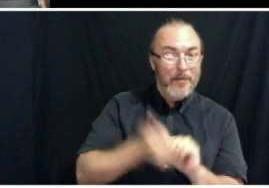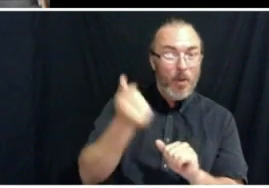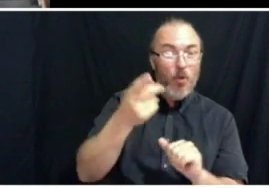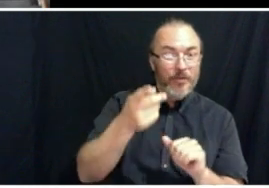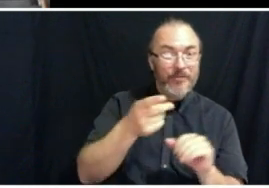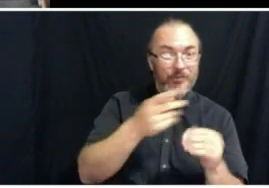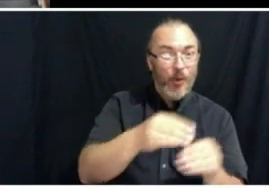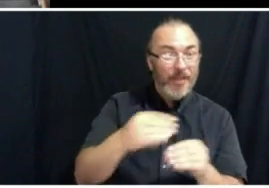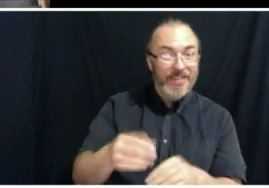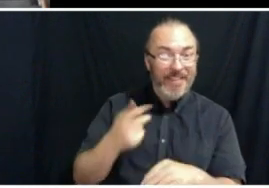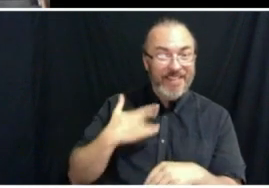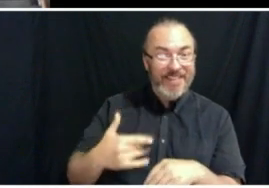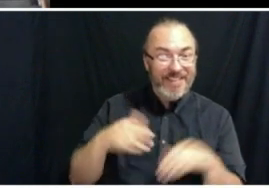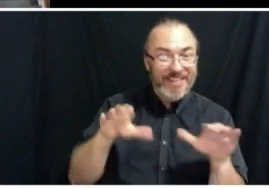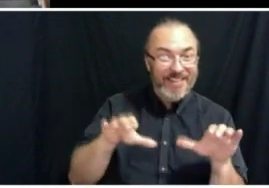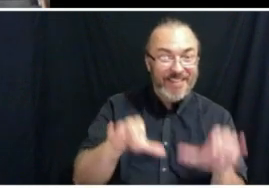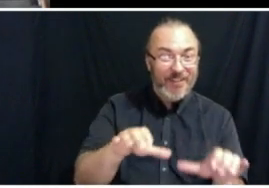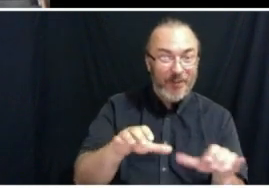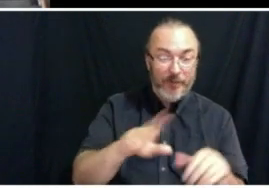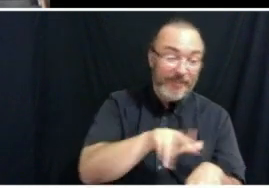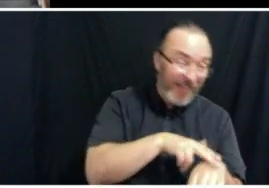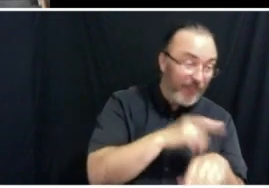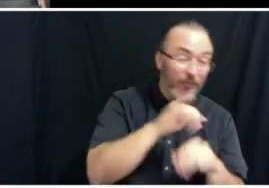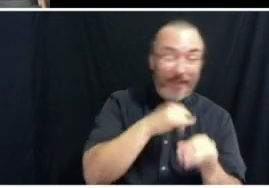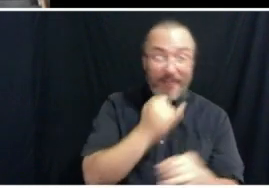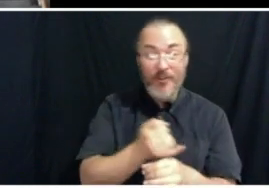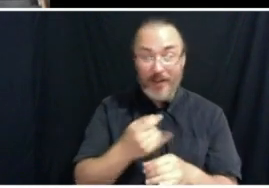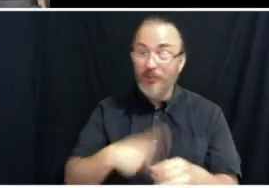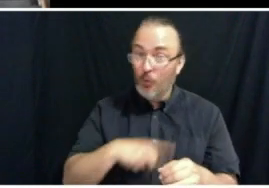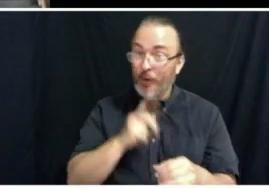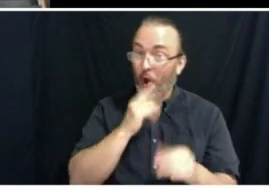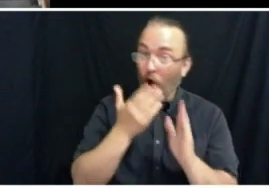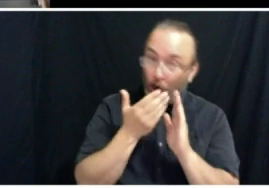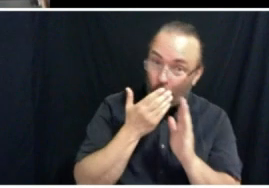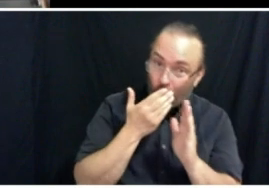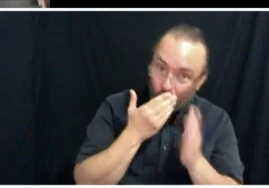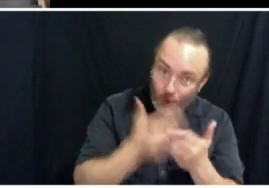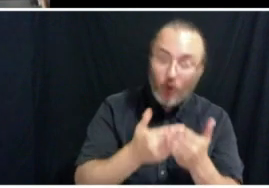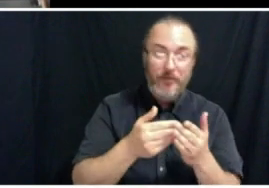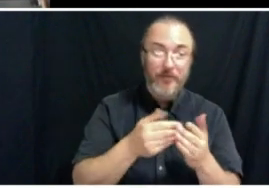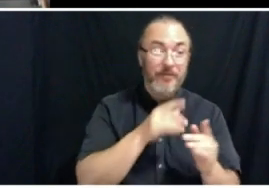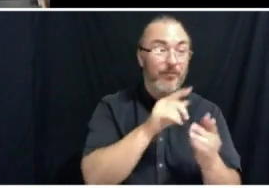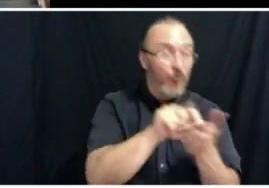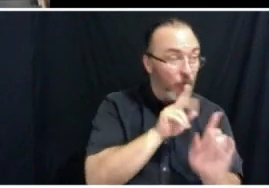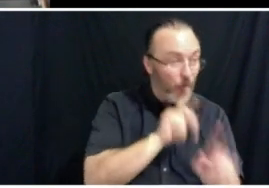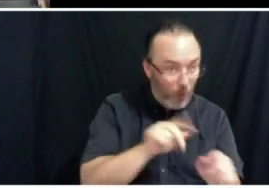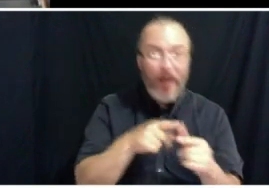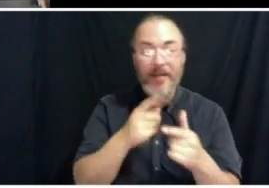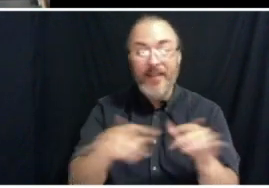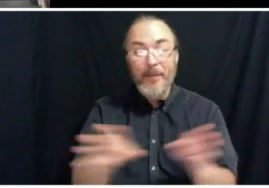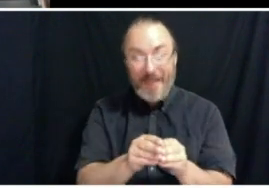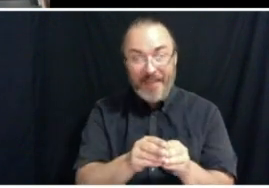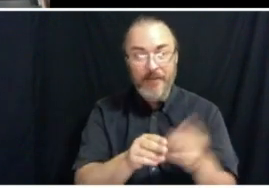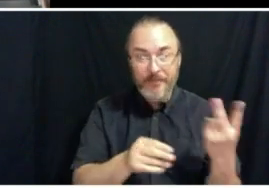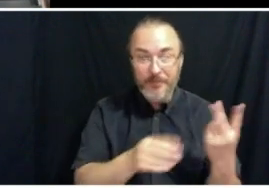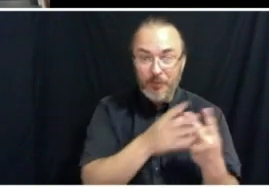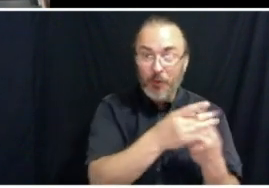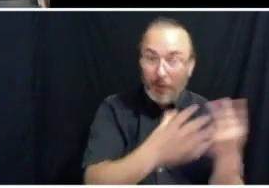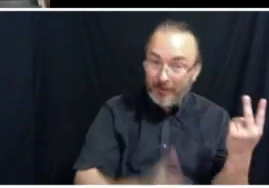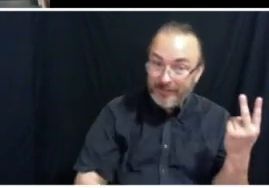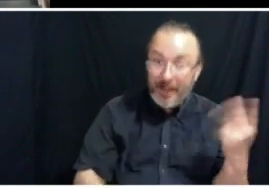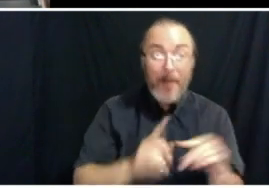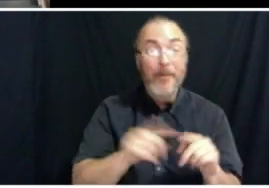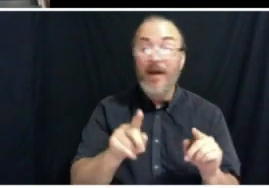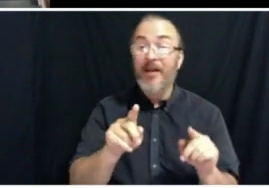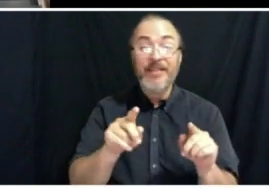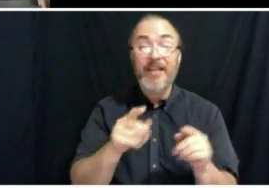and national organizations we're good at. And so I think one of the things that I would say is that we just have to make sure that we